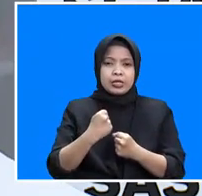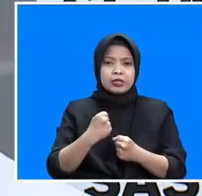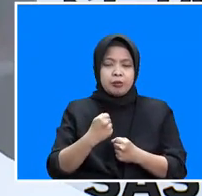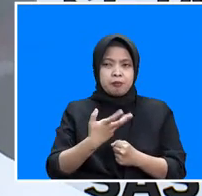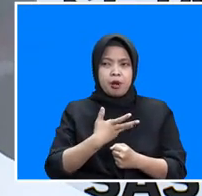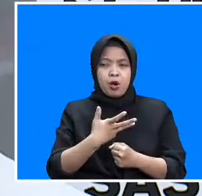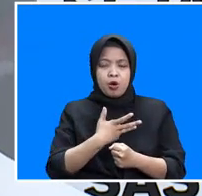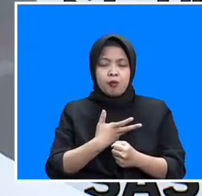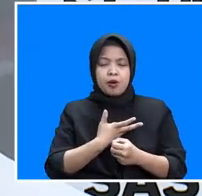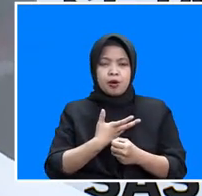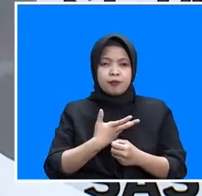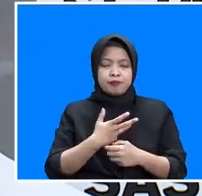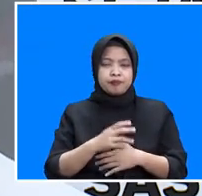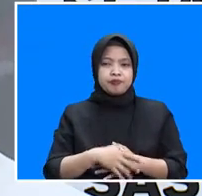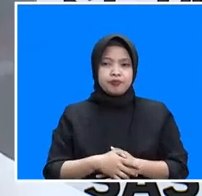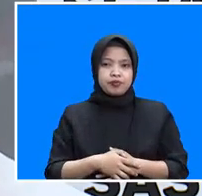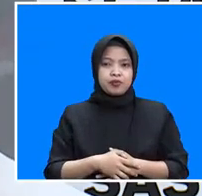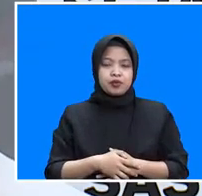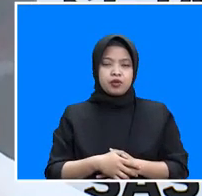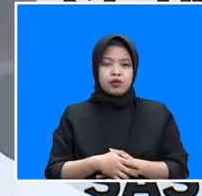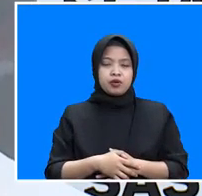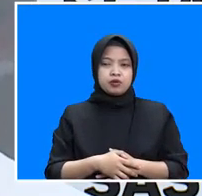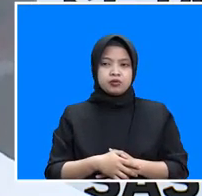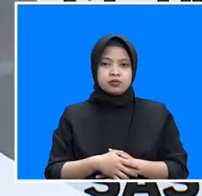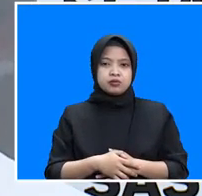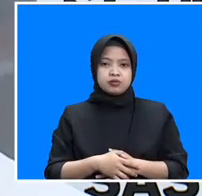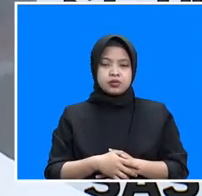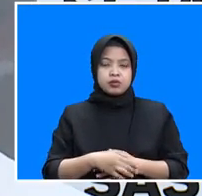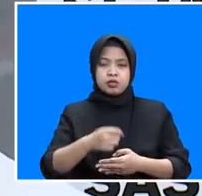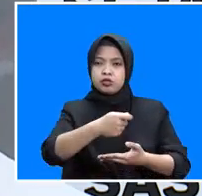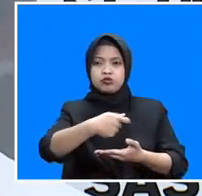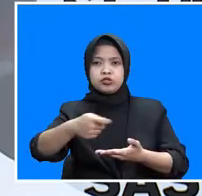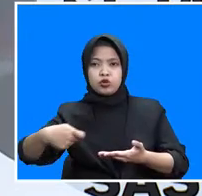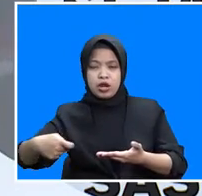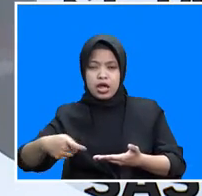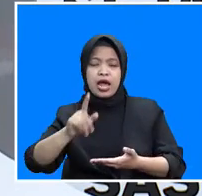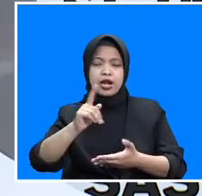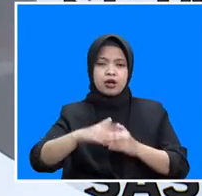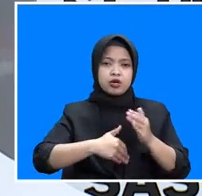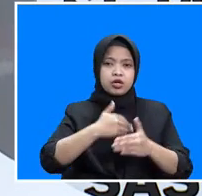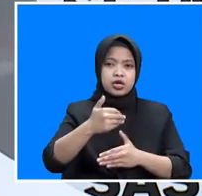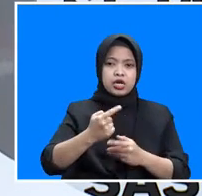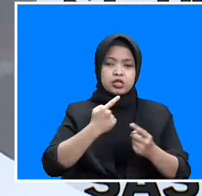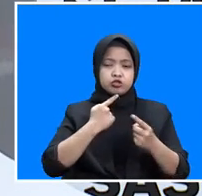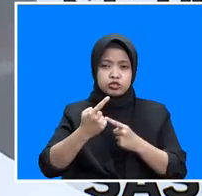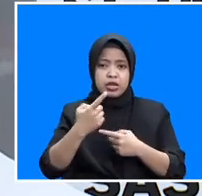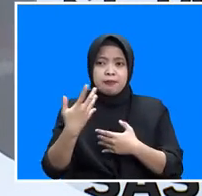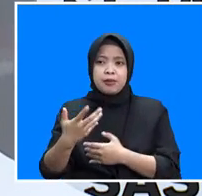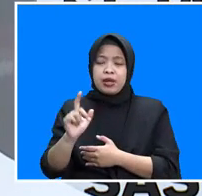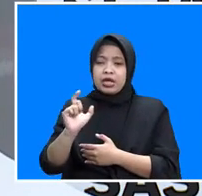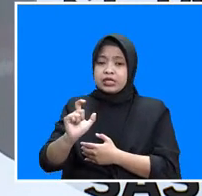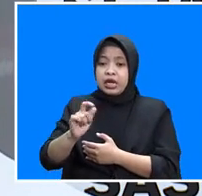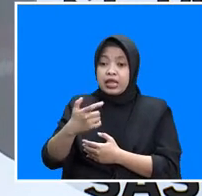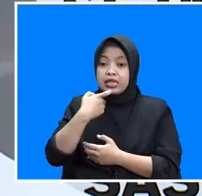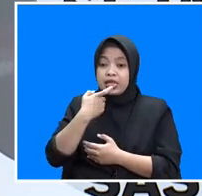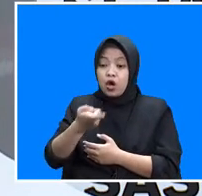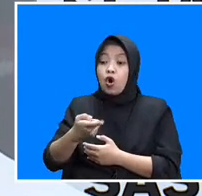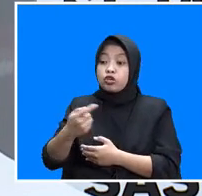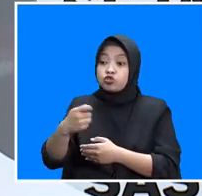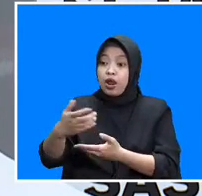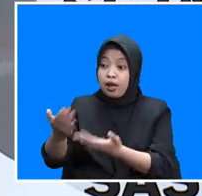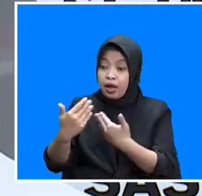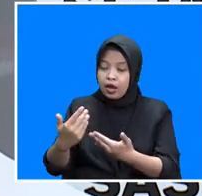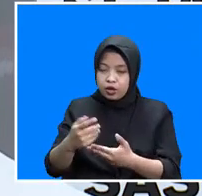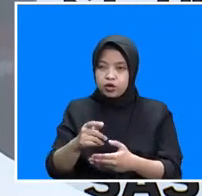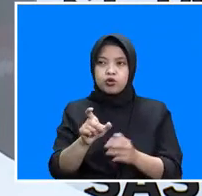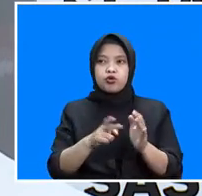of that whole discussion around trying to get children back to school. So UNICEF, in